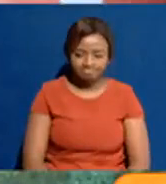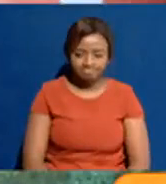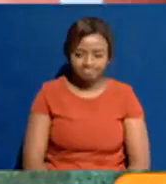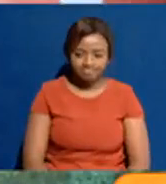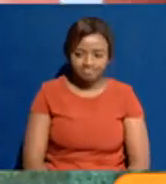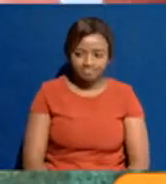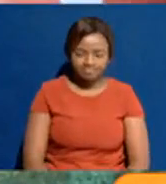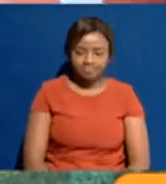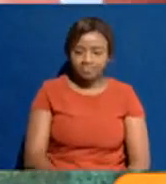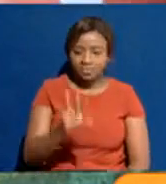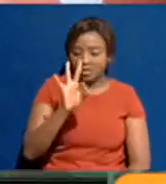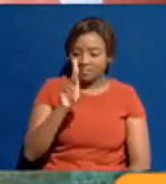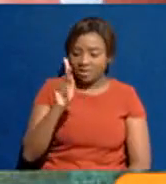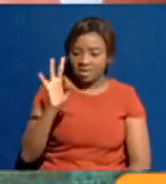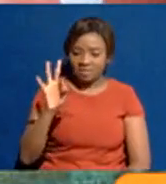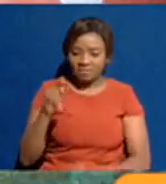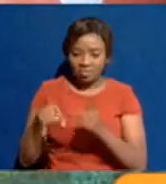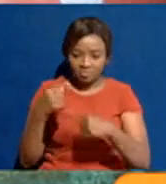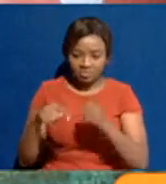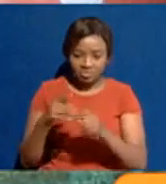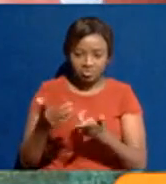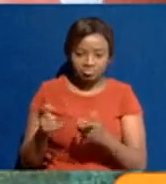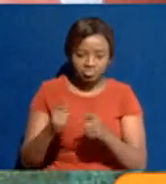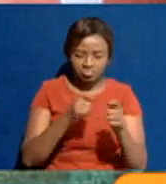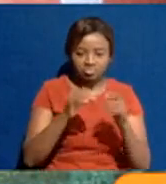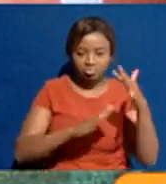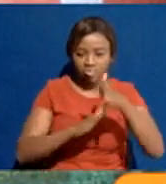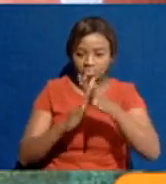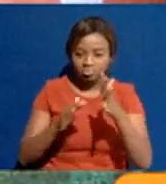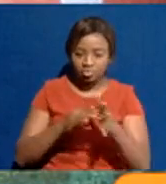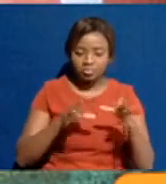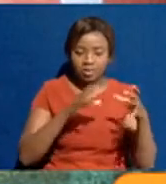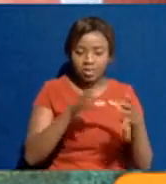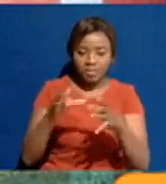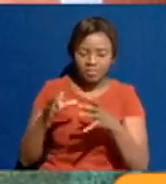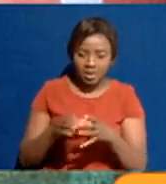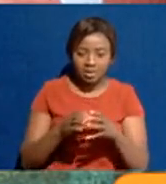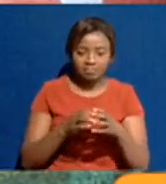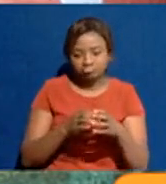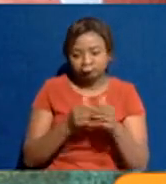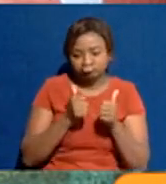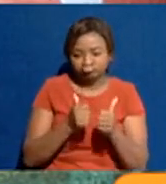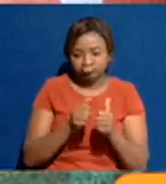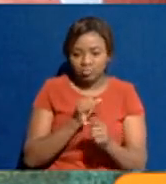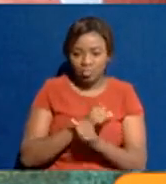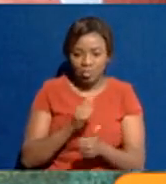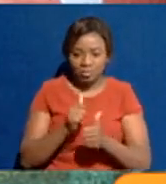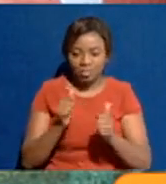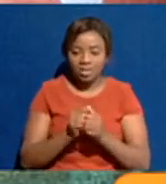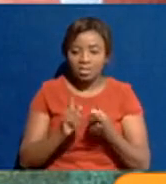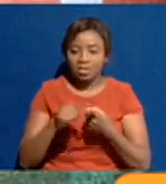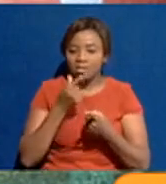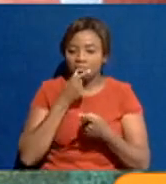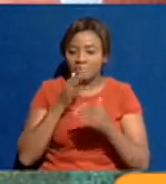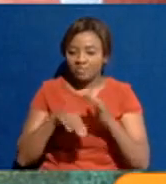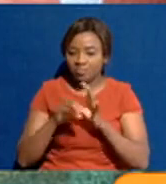The transfer window of the FKF Premier League closed, with top clubs in the title race doing some decent business. League leaders Gor Mahia